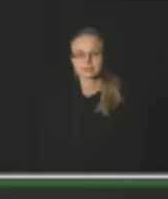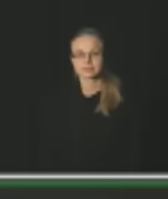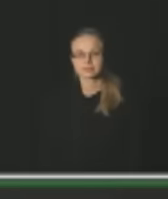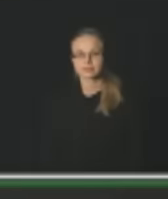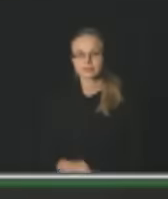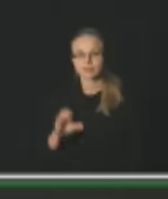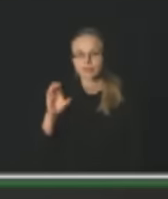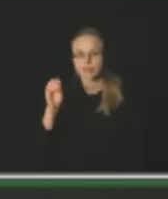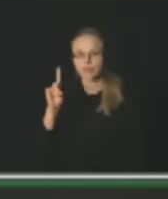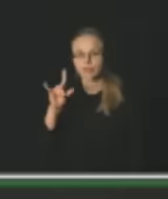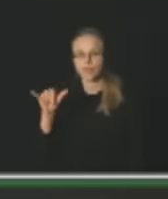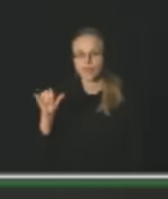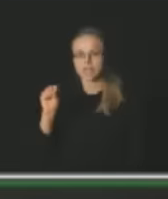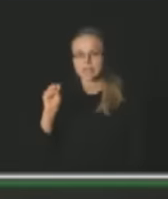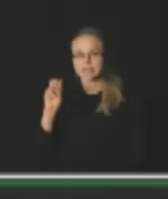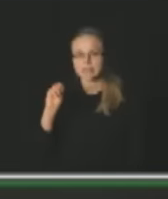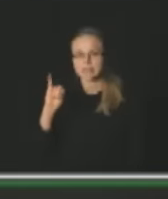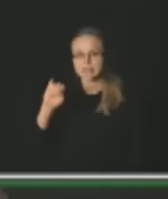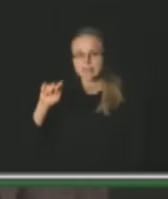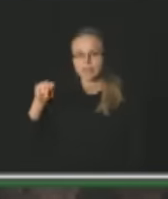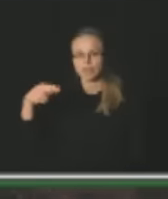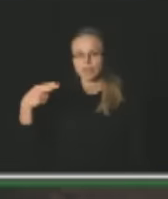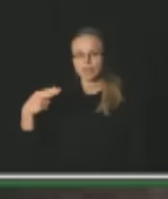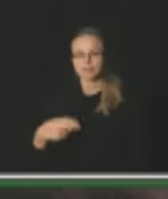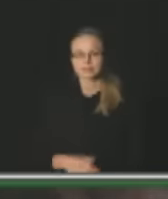Cody Smith.